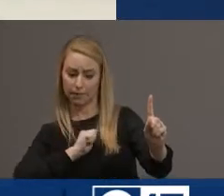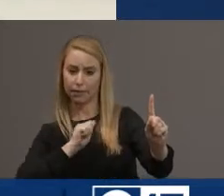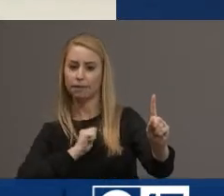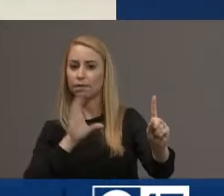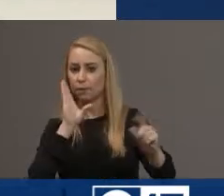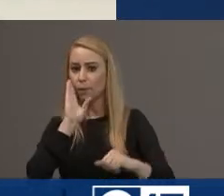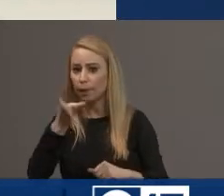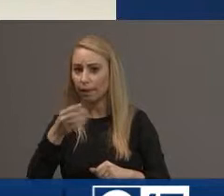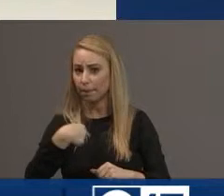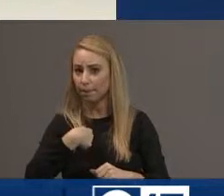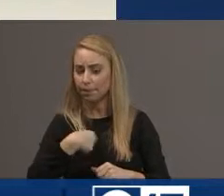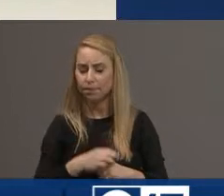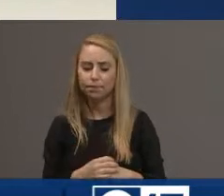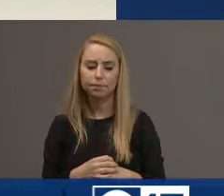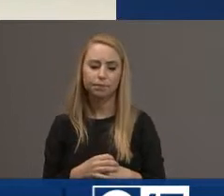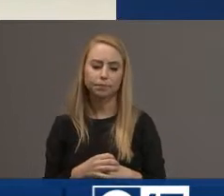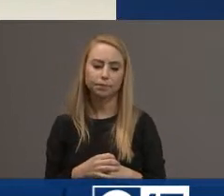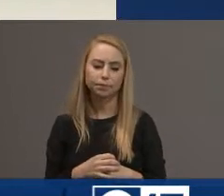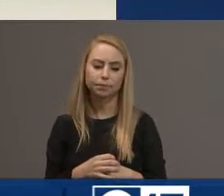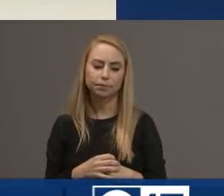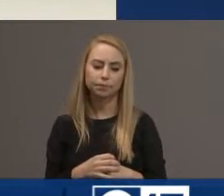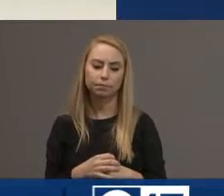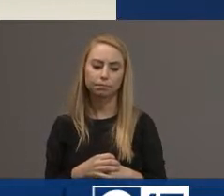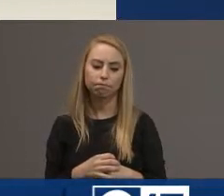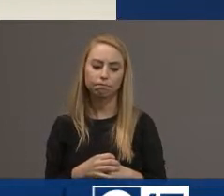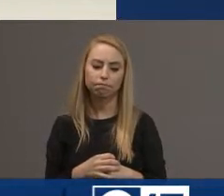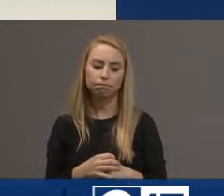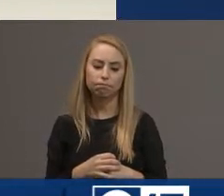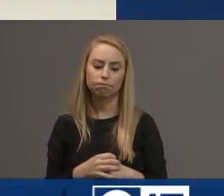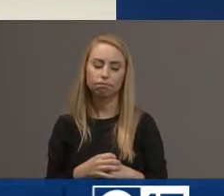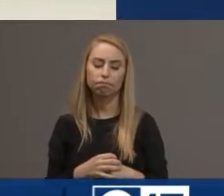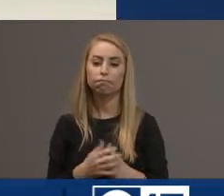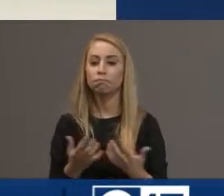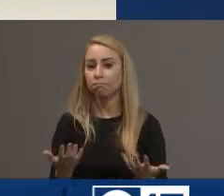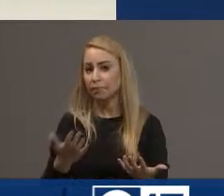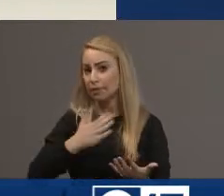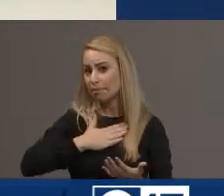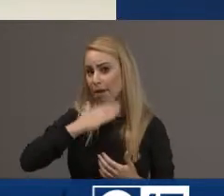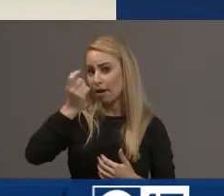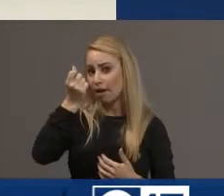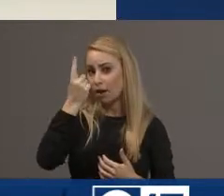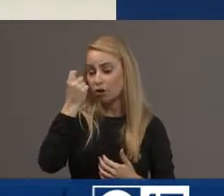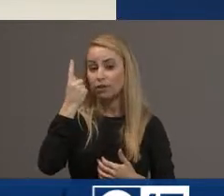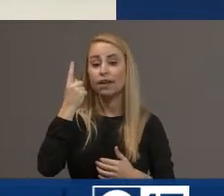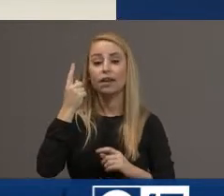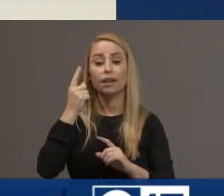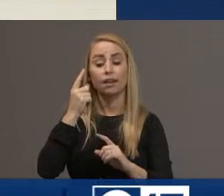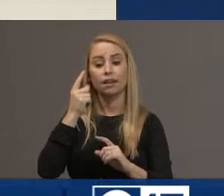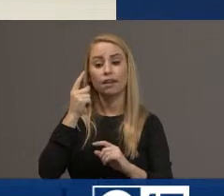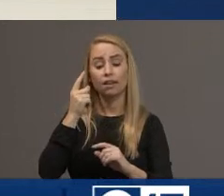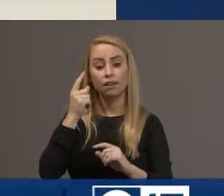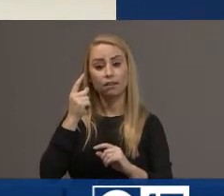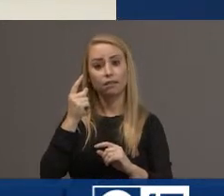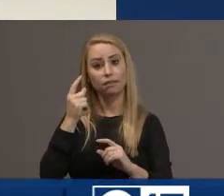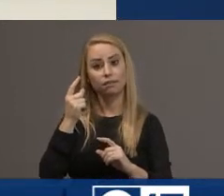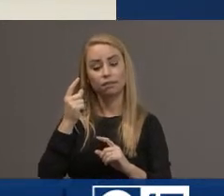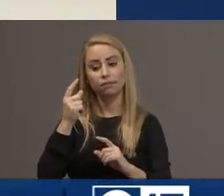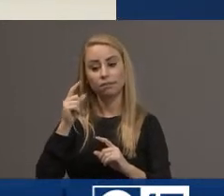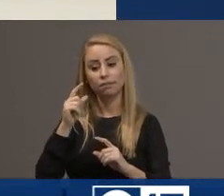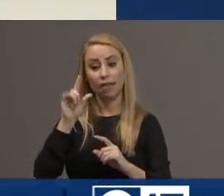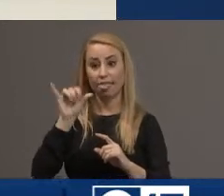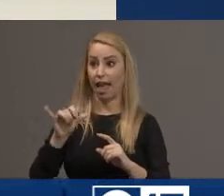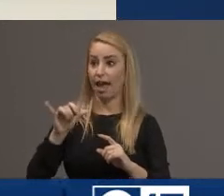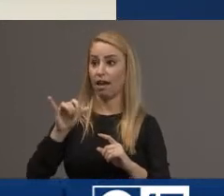physically distance. In terms of at least my understanding, this is an official White House